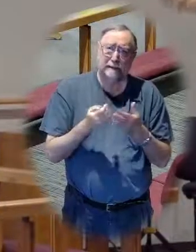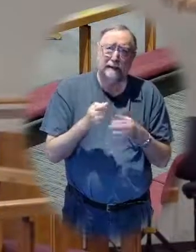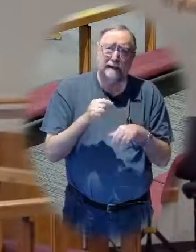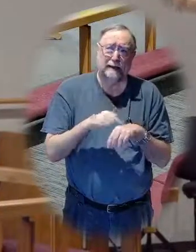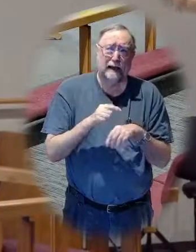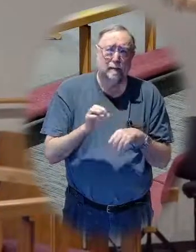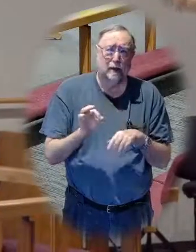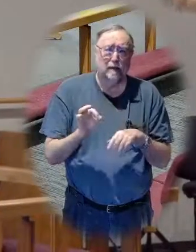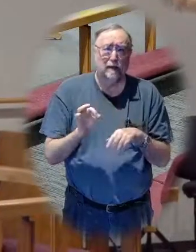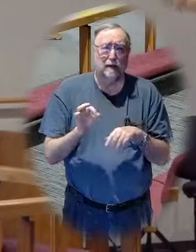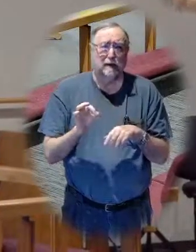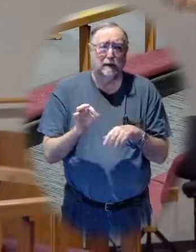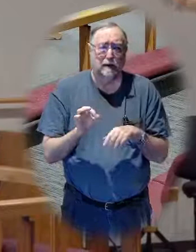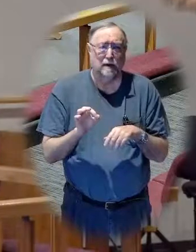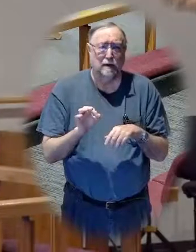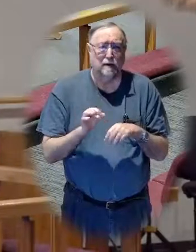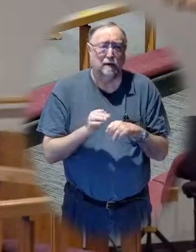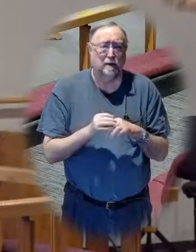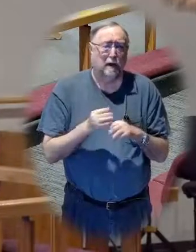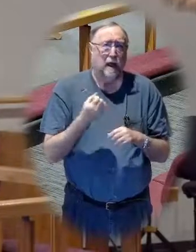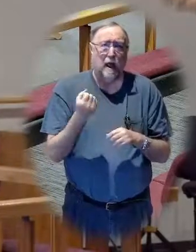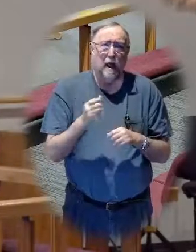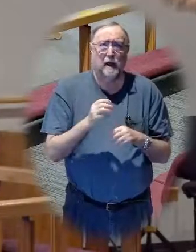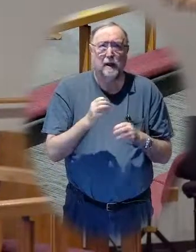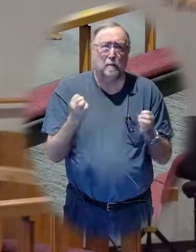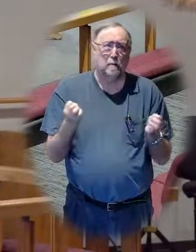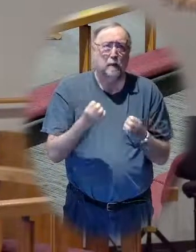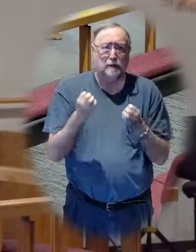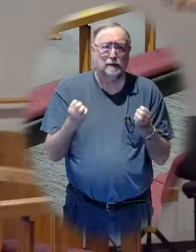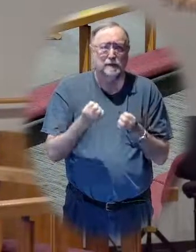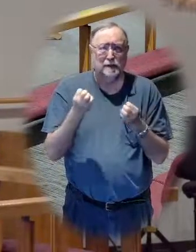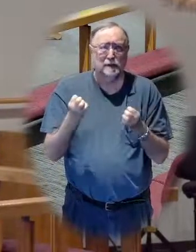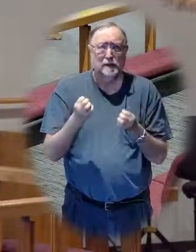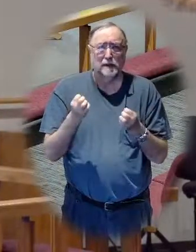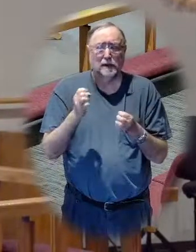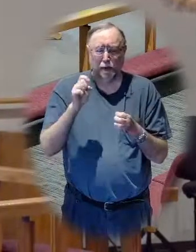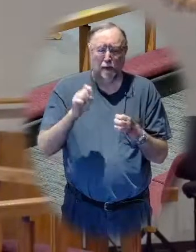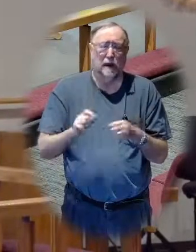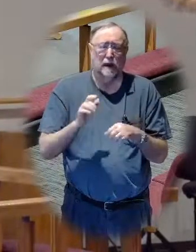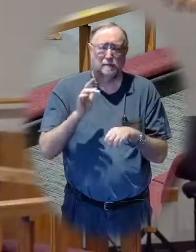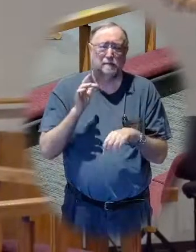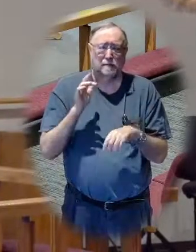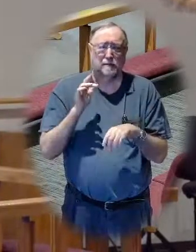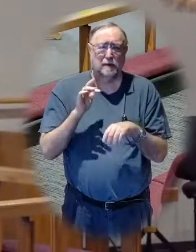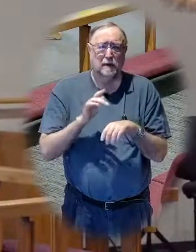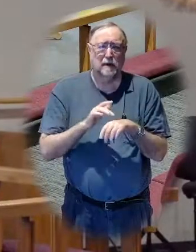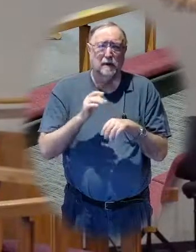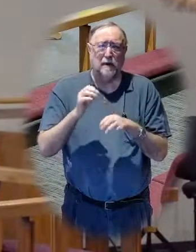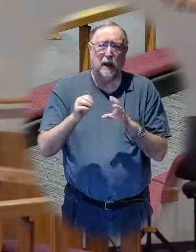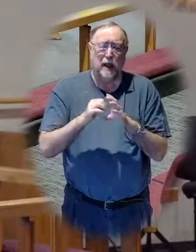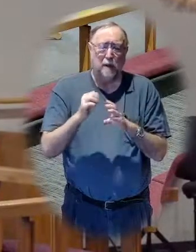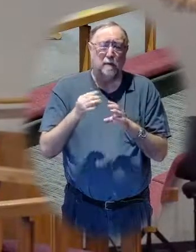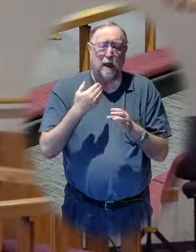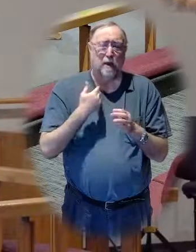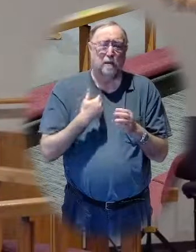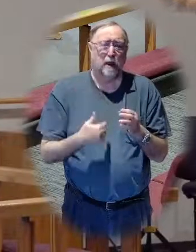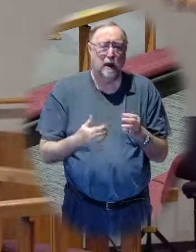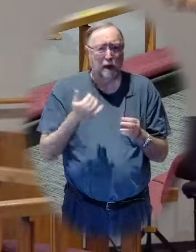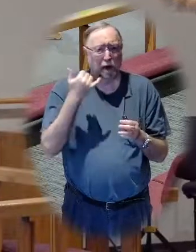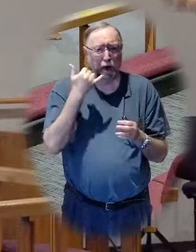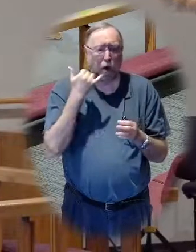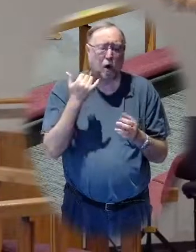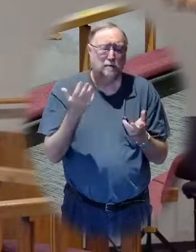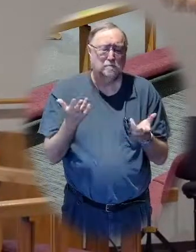available for emergencies, anything that comes up. You need to get a hold of me. You can do that by email or give me a call,